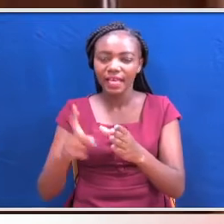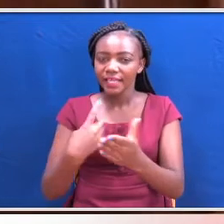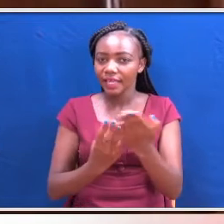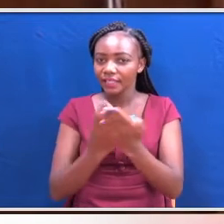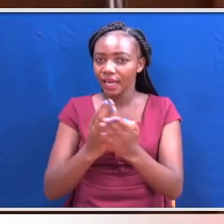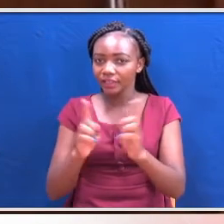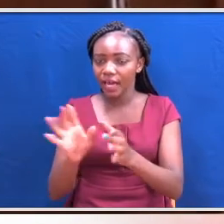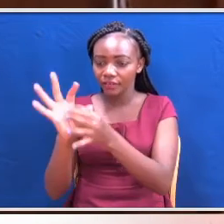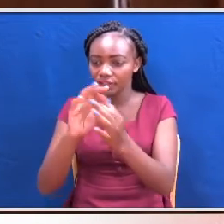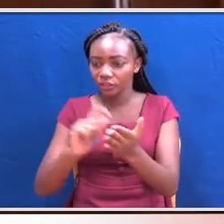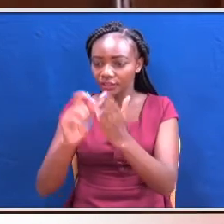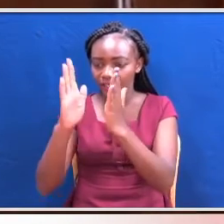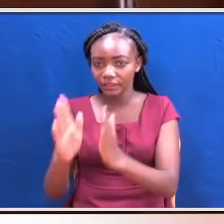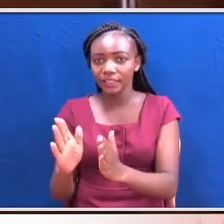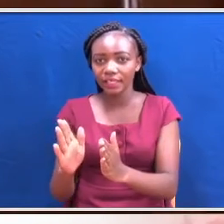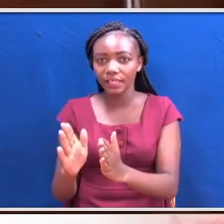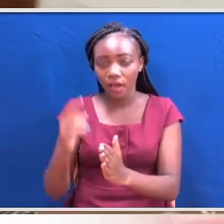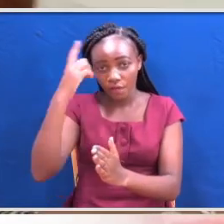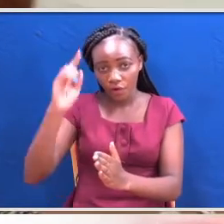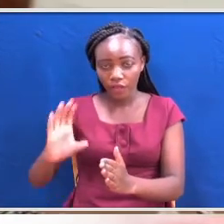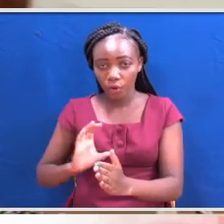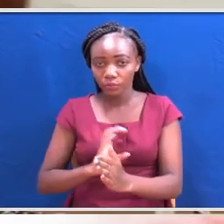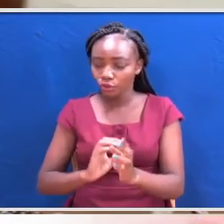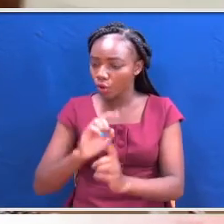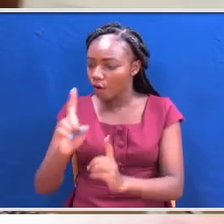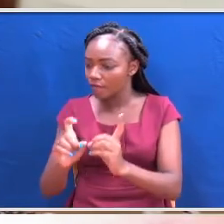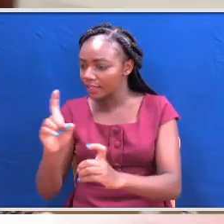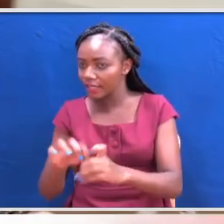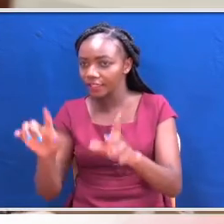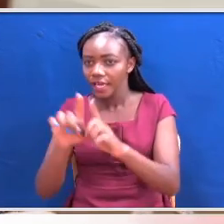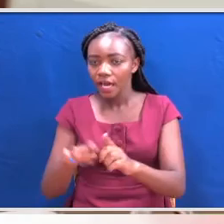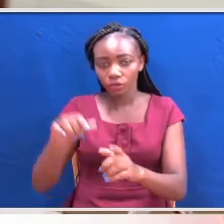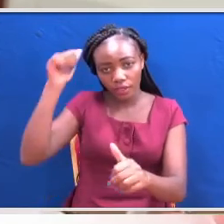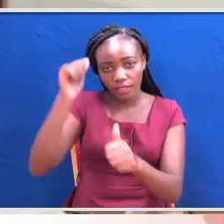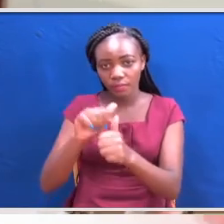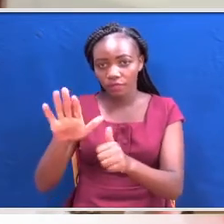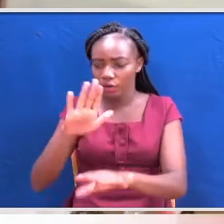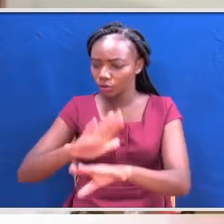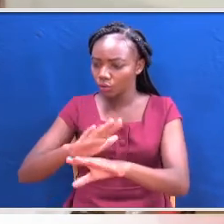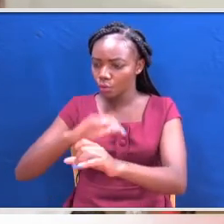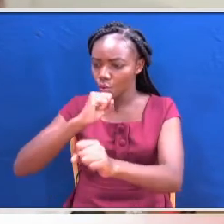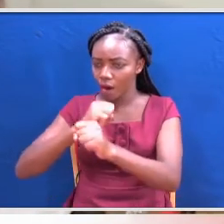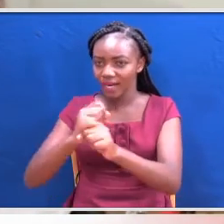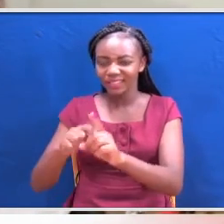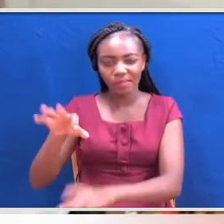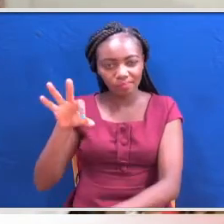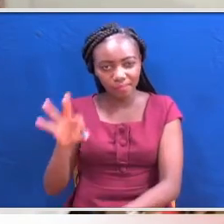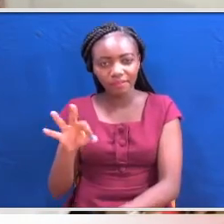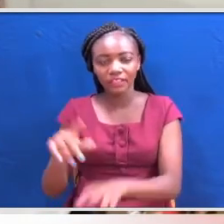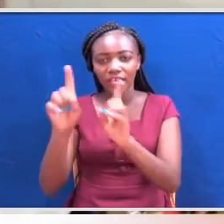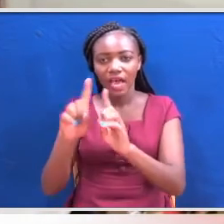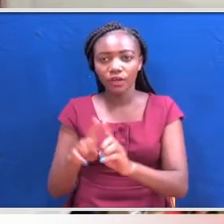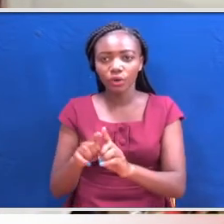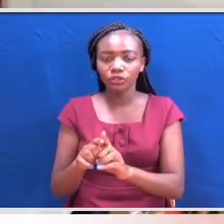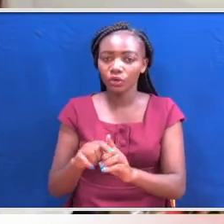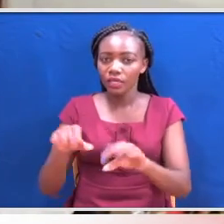Joint Secretary of the Goldenberg Commission of Inquiry, where he is remembered for his deadly efficiency, which has over time earned him the